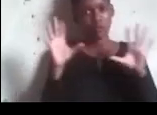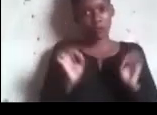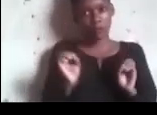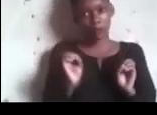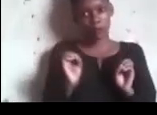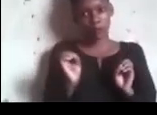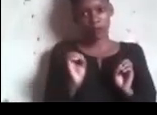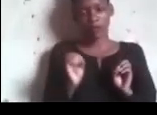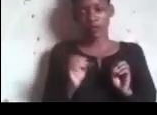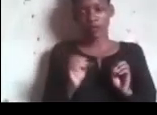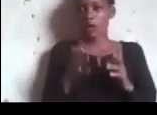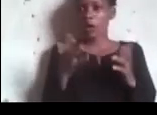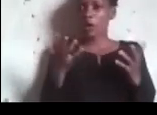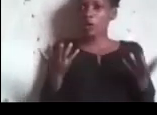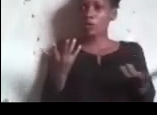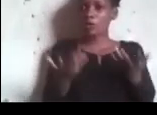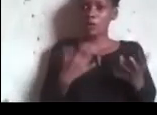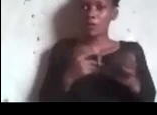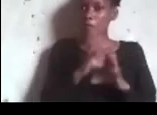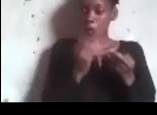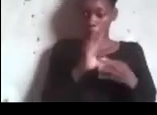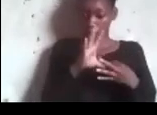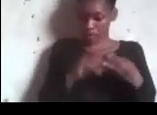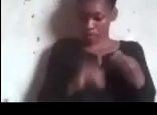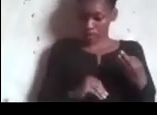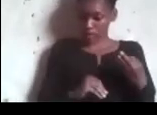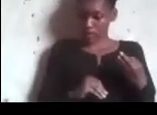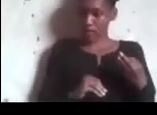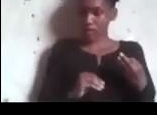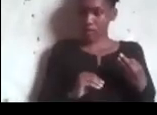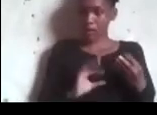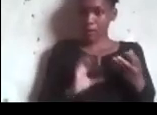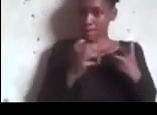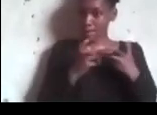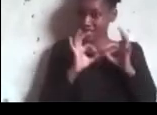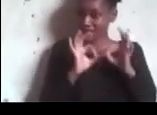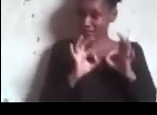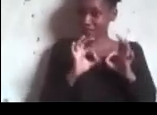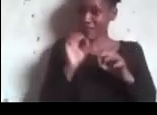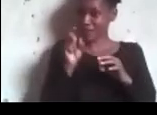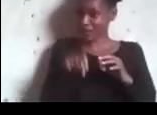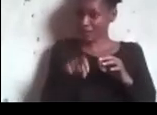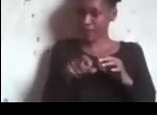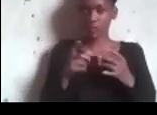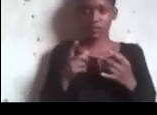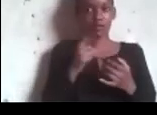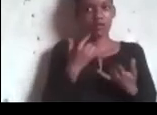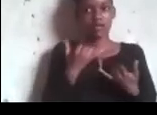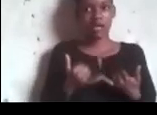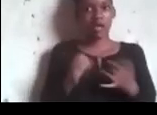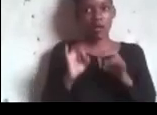whether he has to meet all these three requirements for him to acquire, at the moment is still unclear.